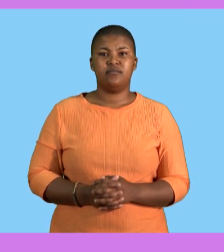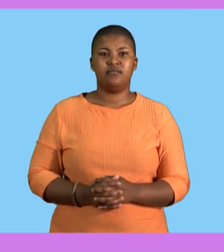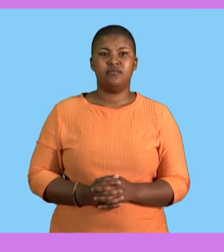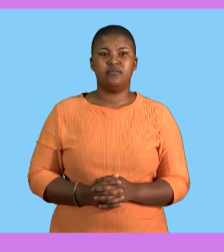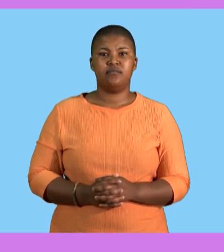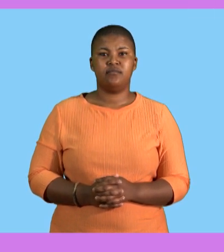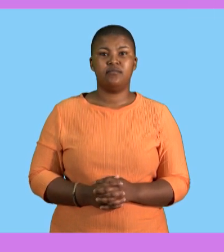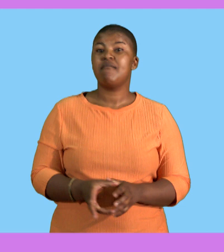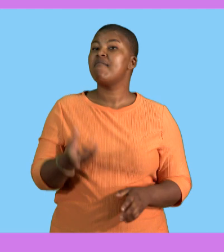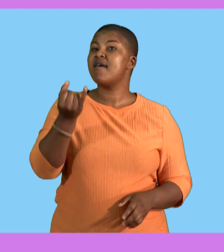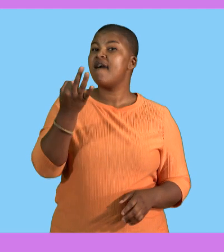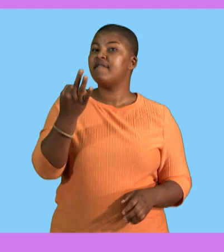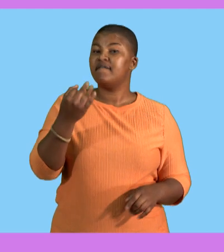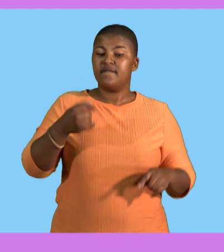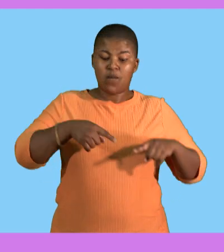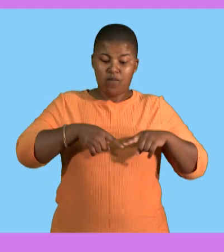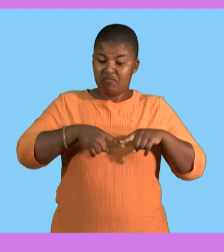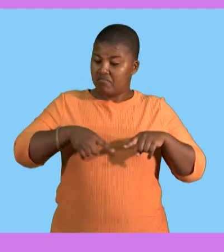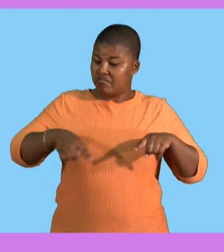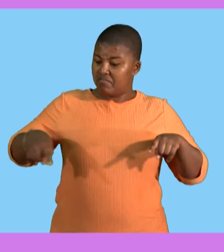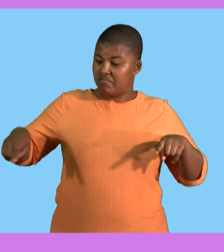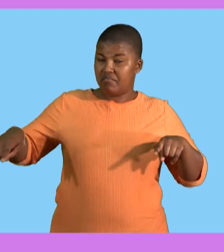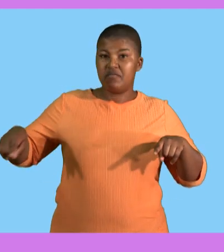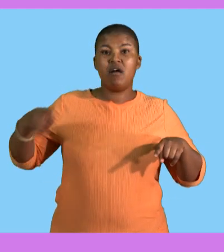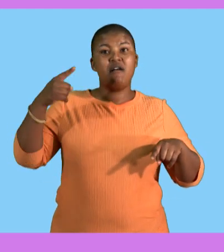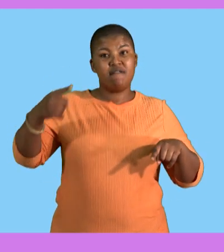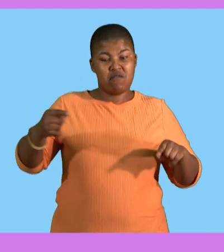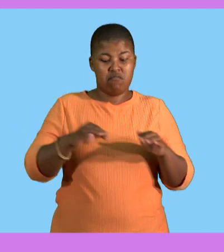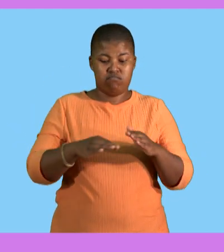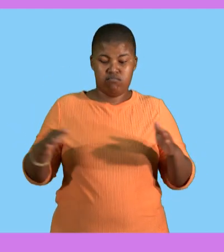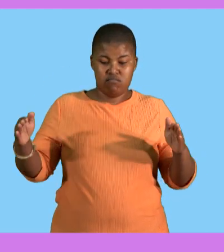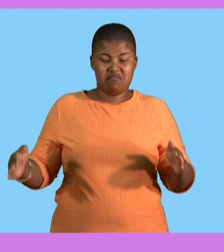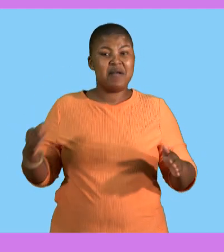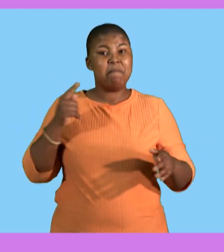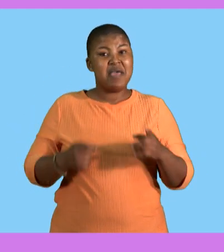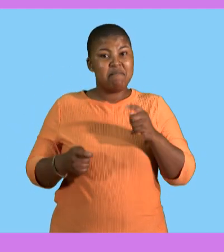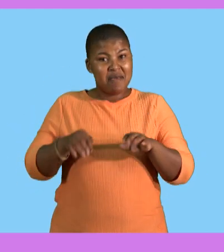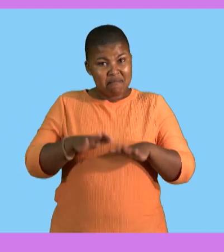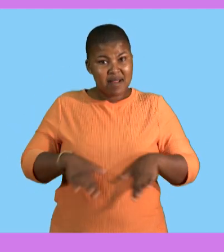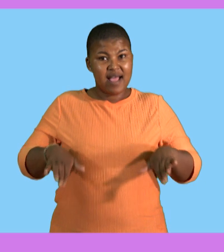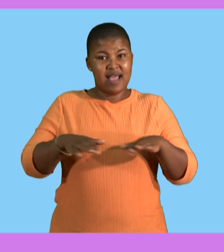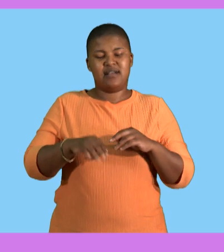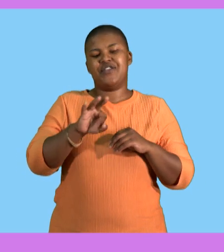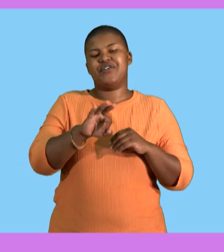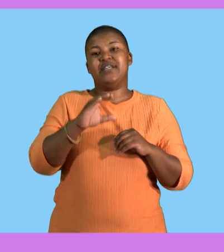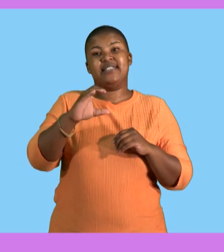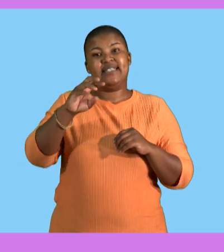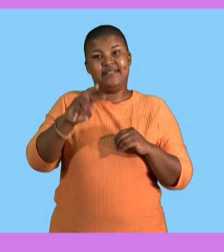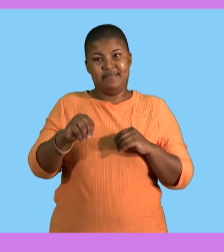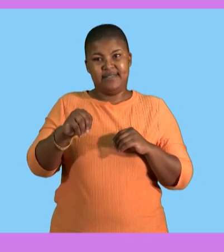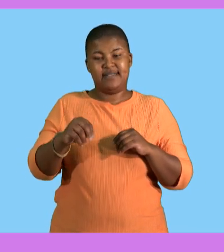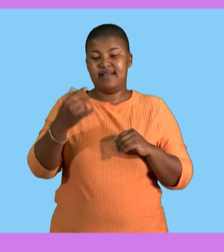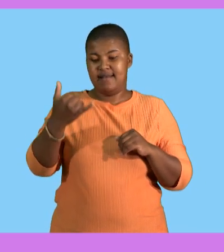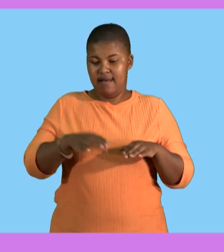If the length of the checkout counter measures 3 centimeters and its length is 3